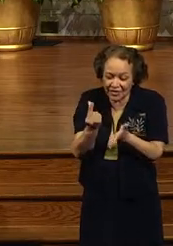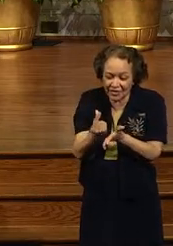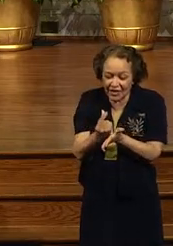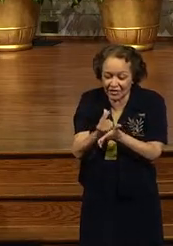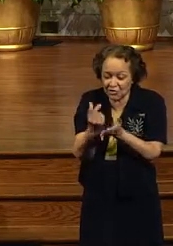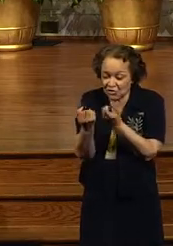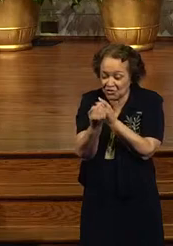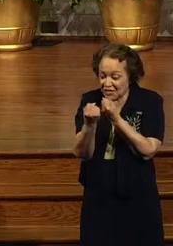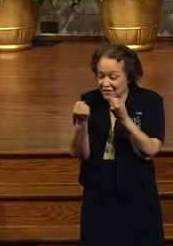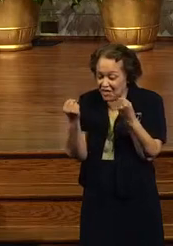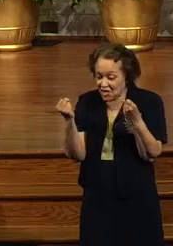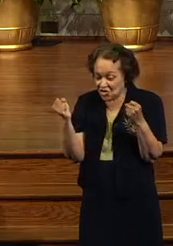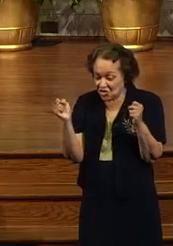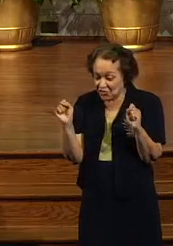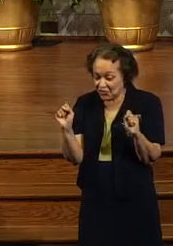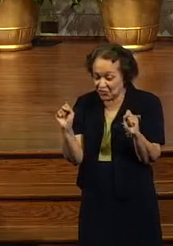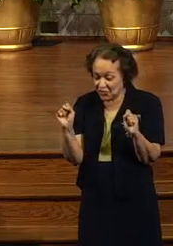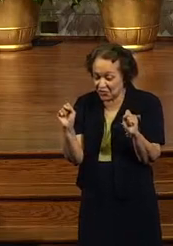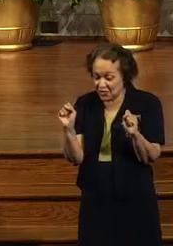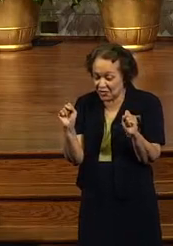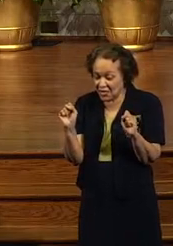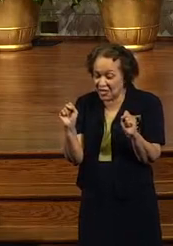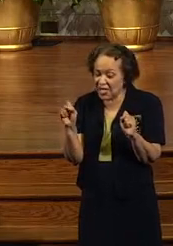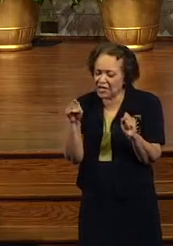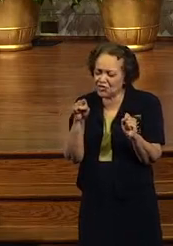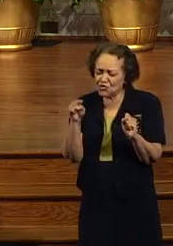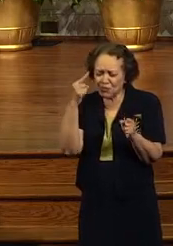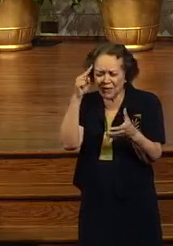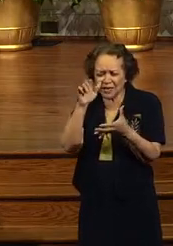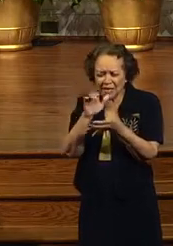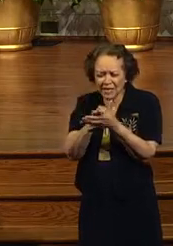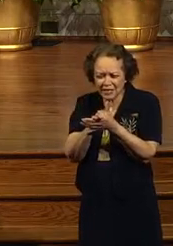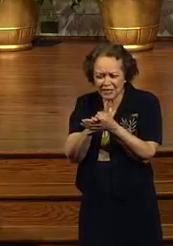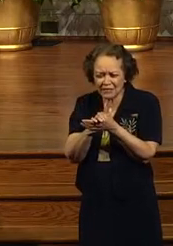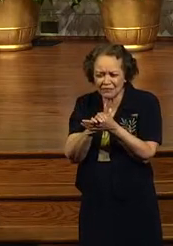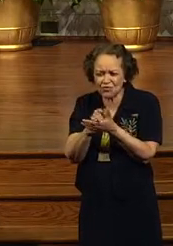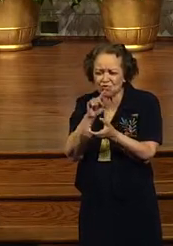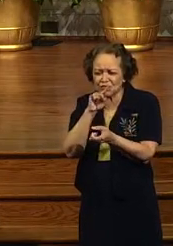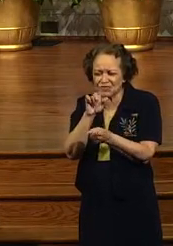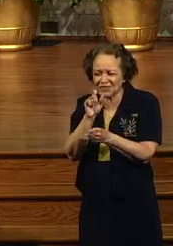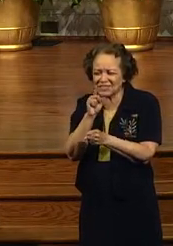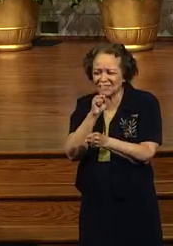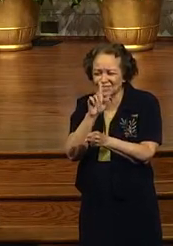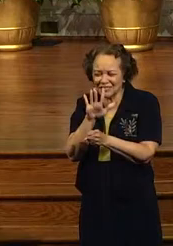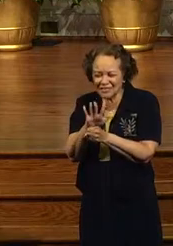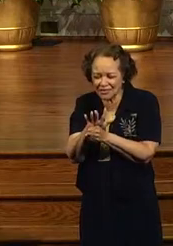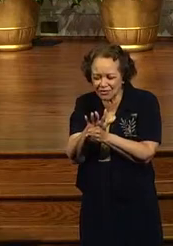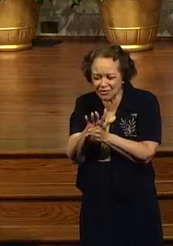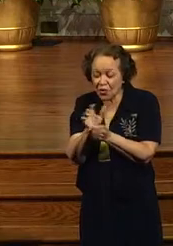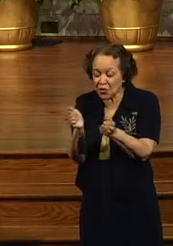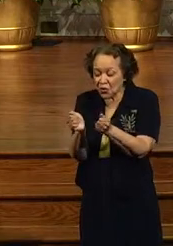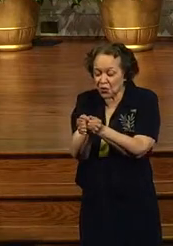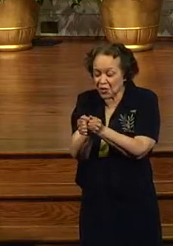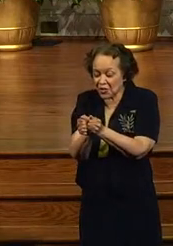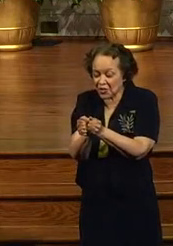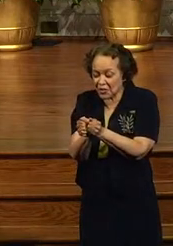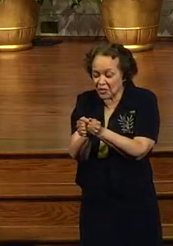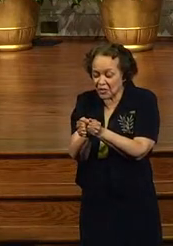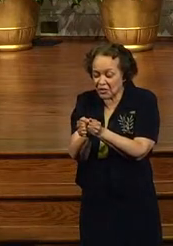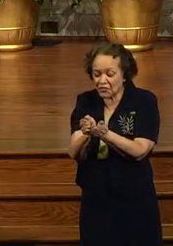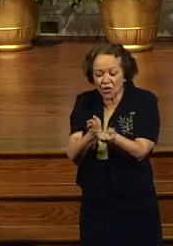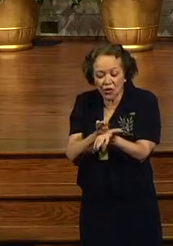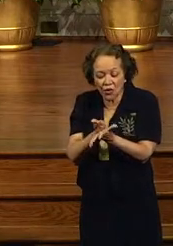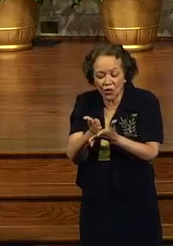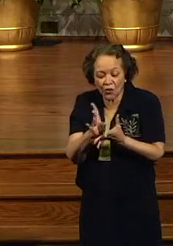in whom also that after that you believed, you were sealed with the Holy Spirit